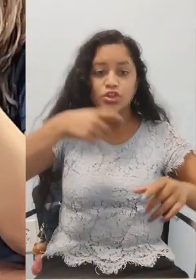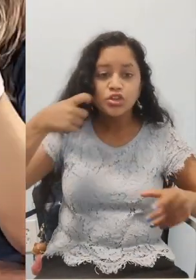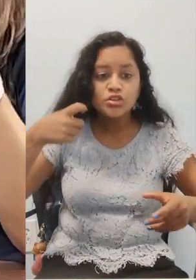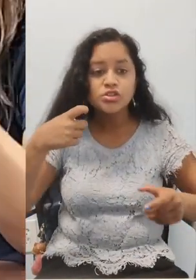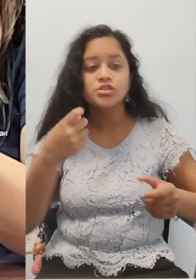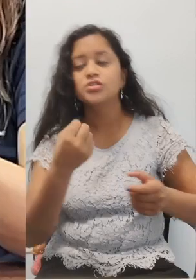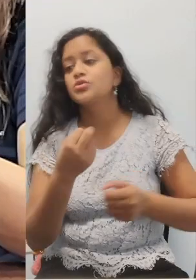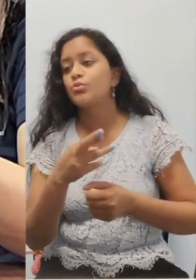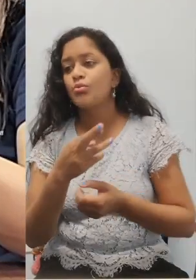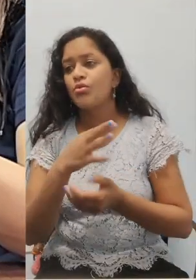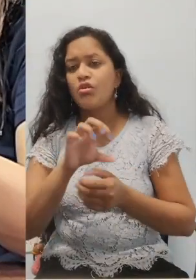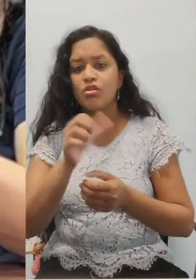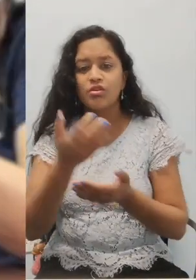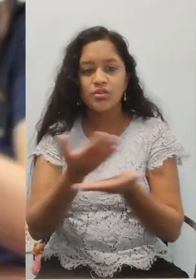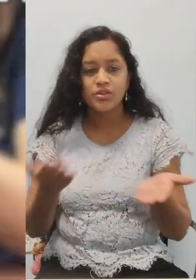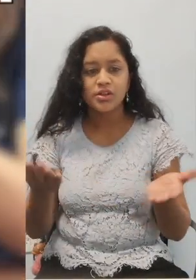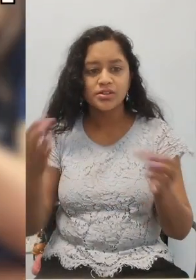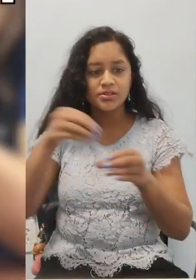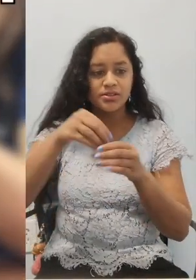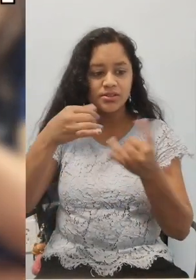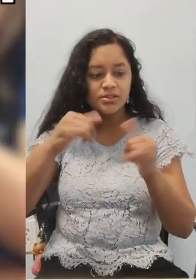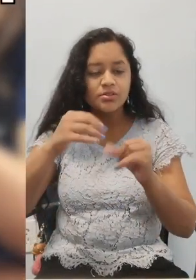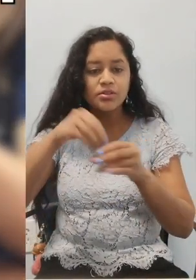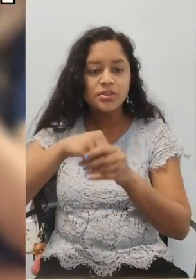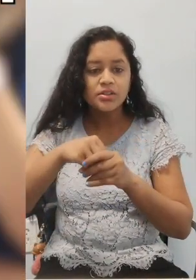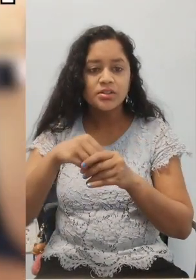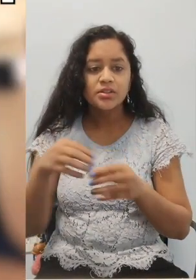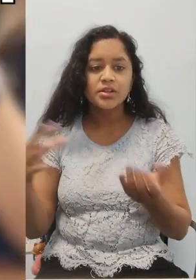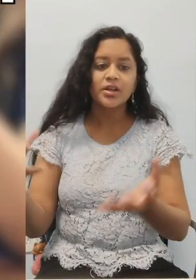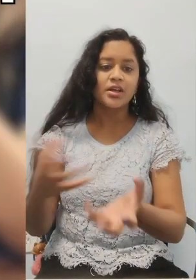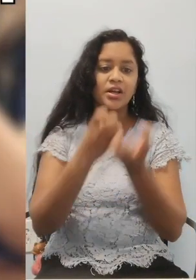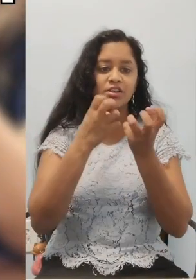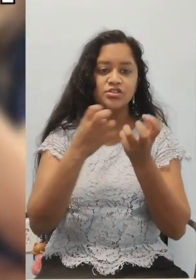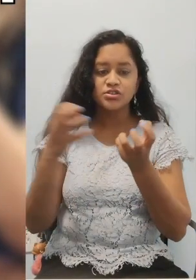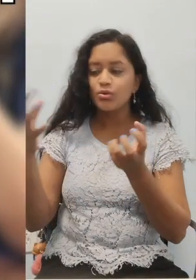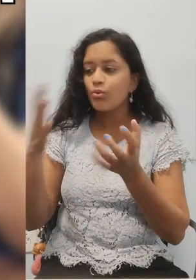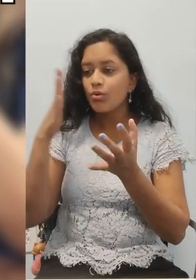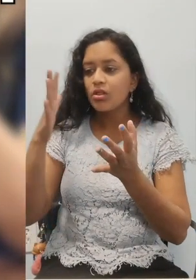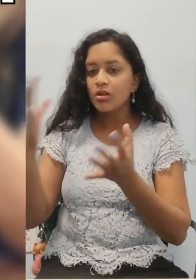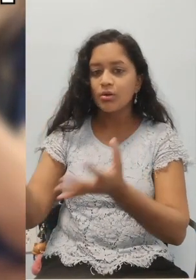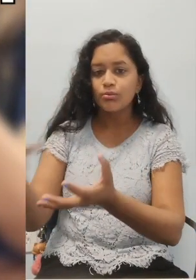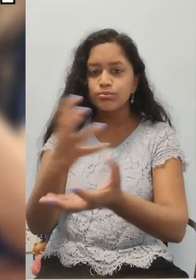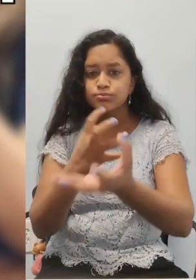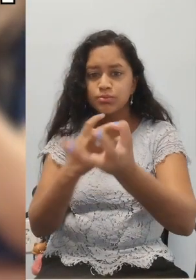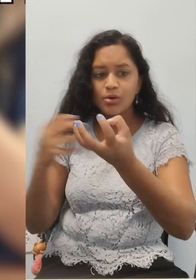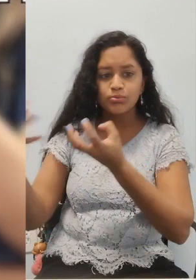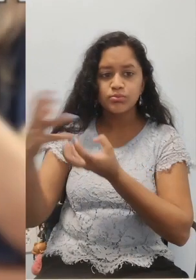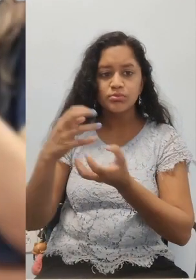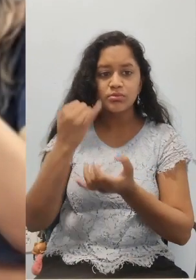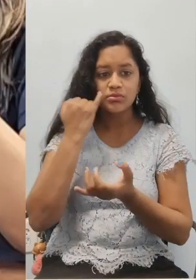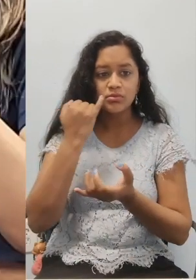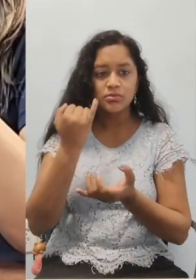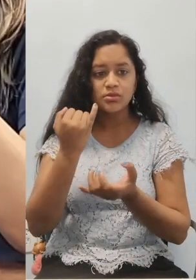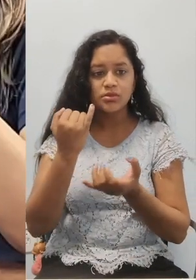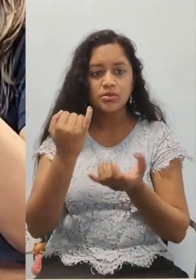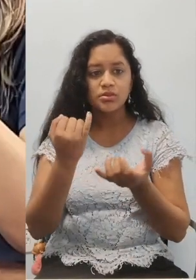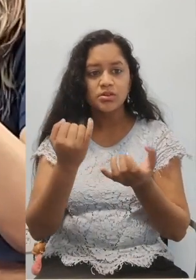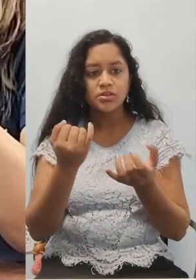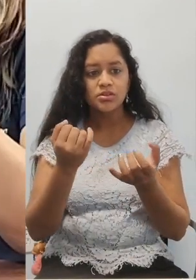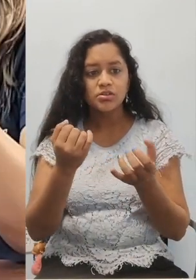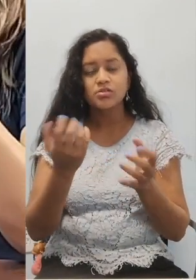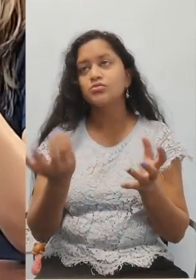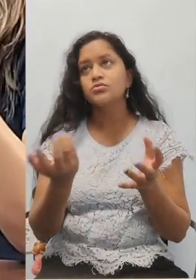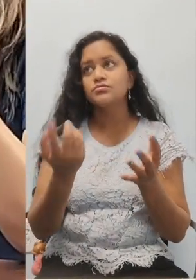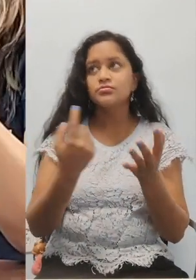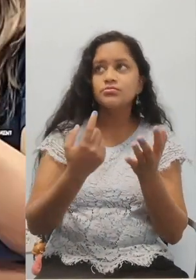we had those ghost nets that you had maybe heard of come in, and those like just